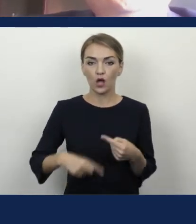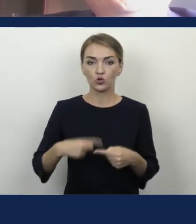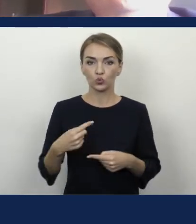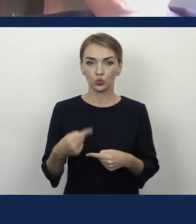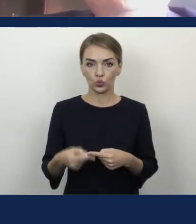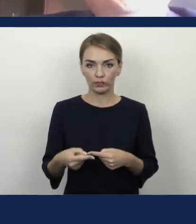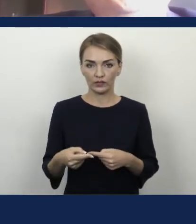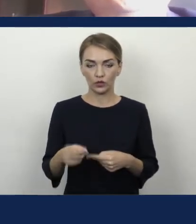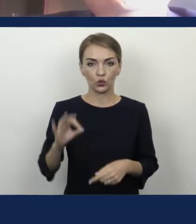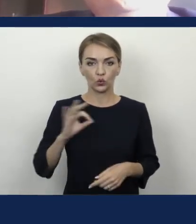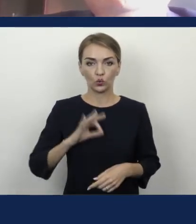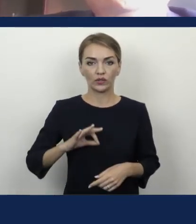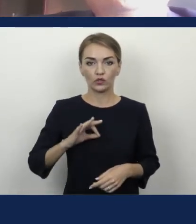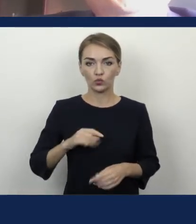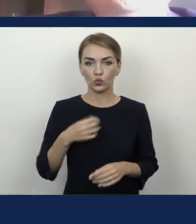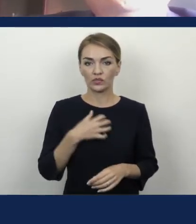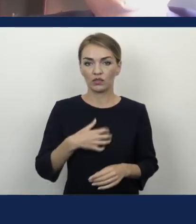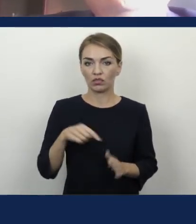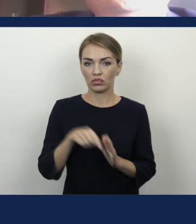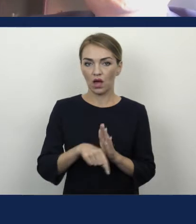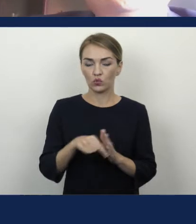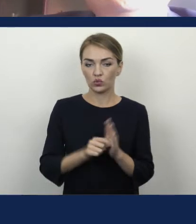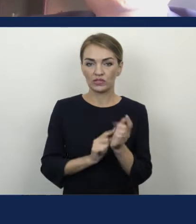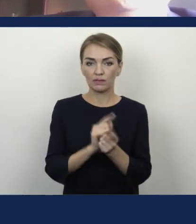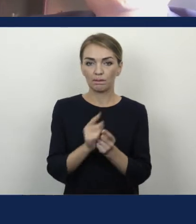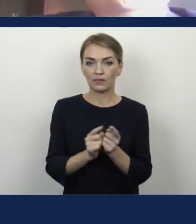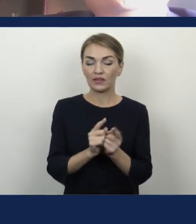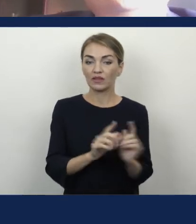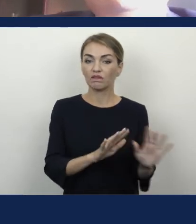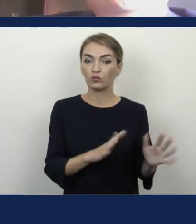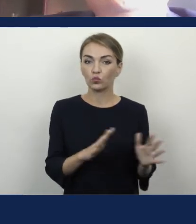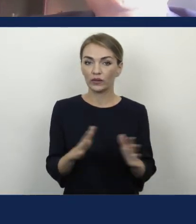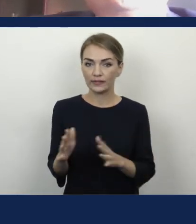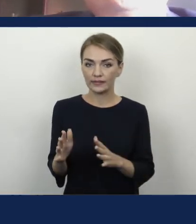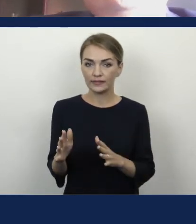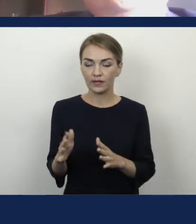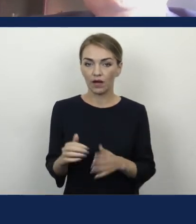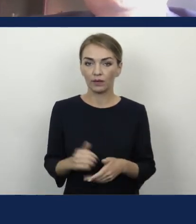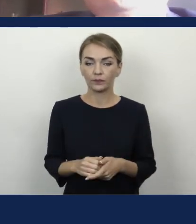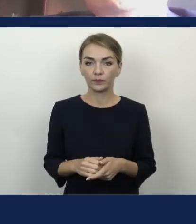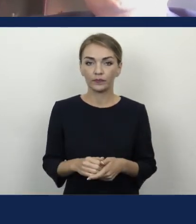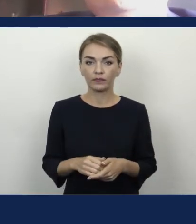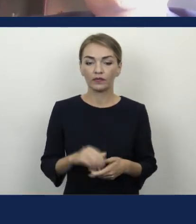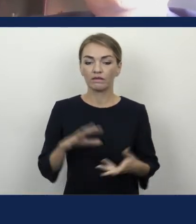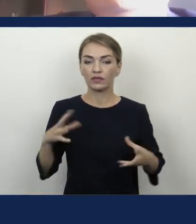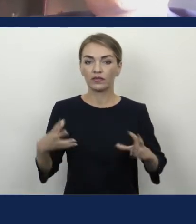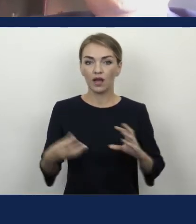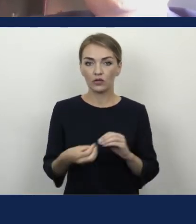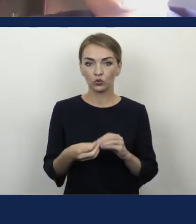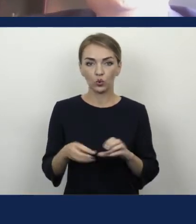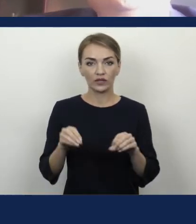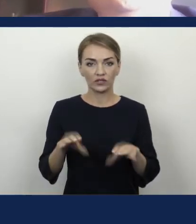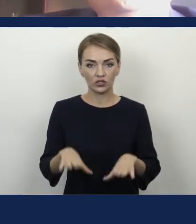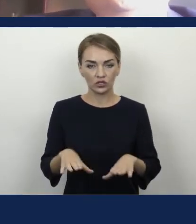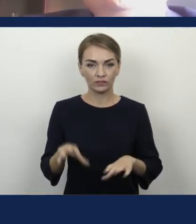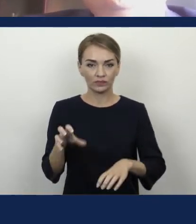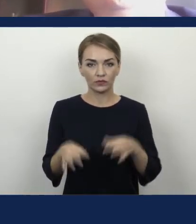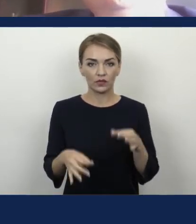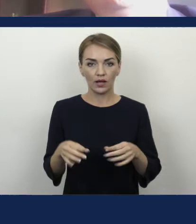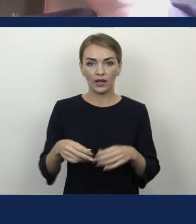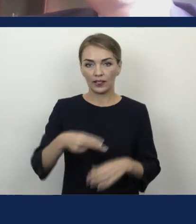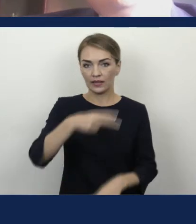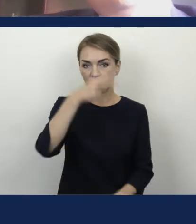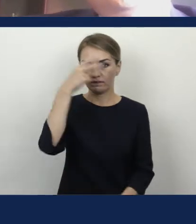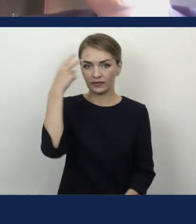material development was made in the later rulings, the Constitutional Court of Lithuania,